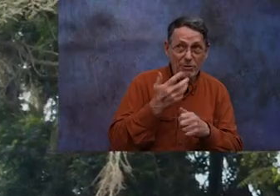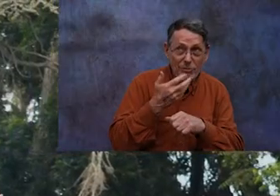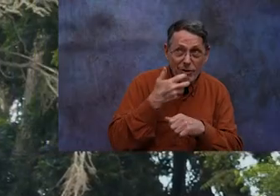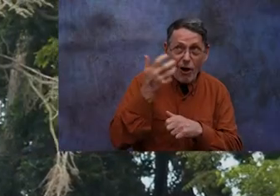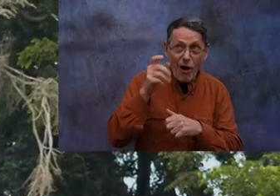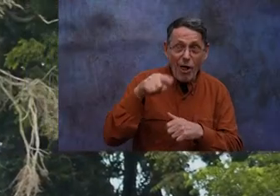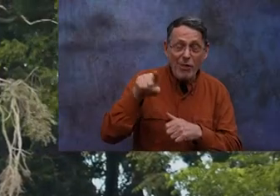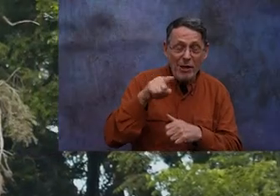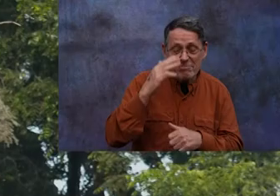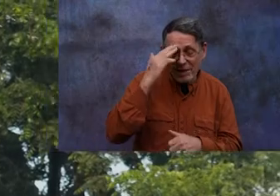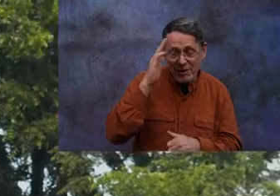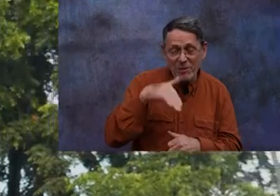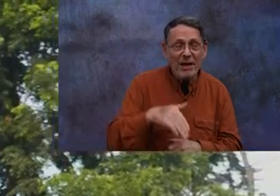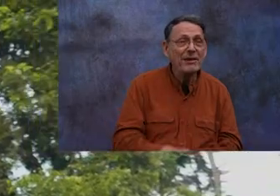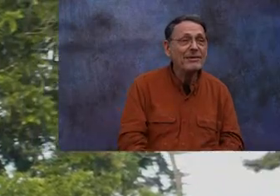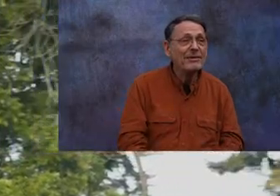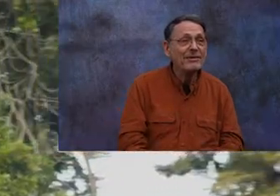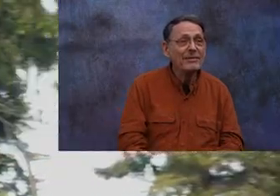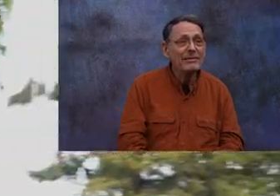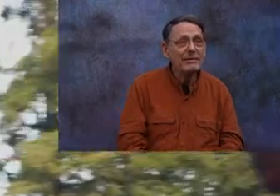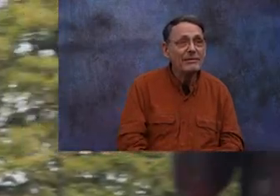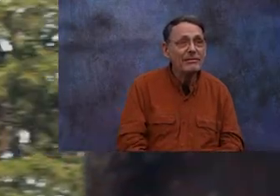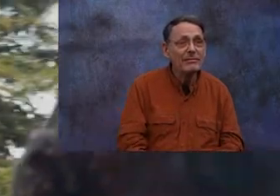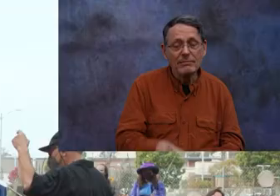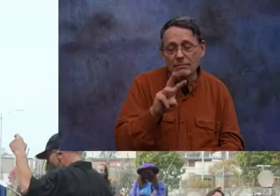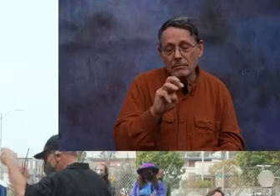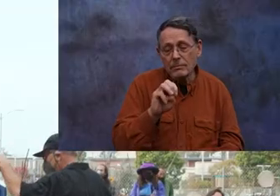They take a while to call, I know.